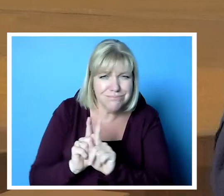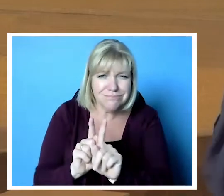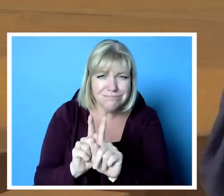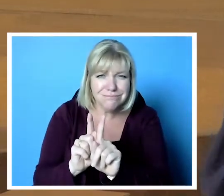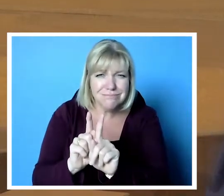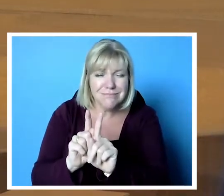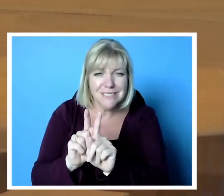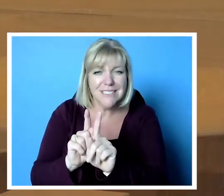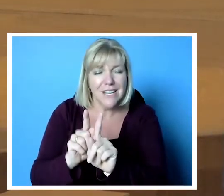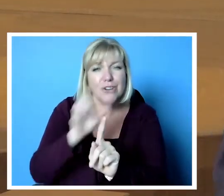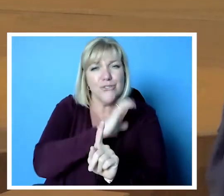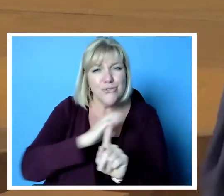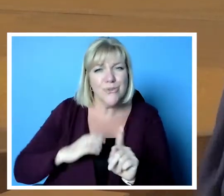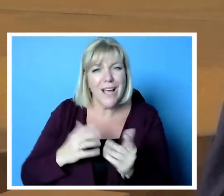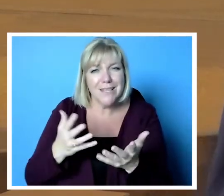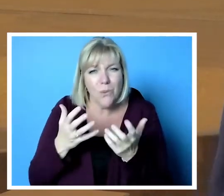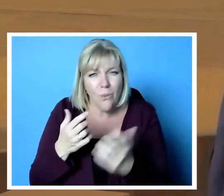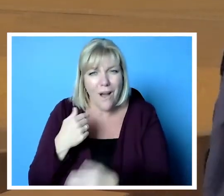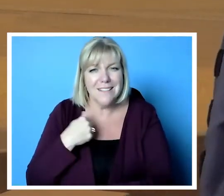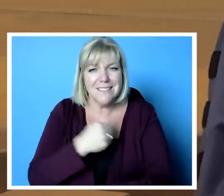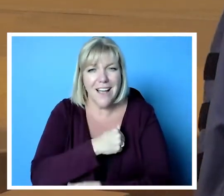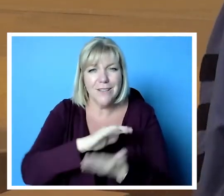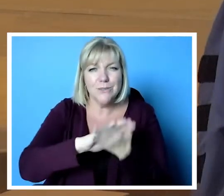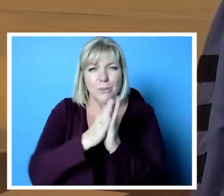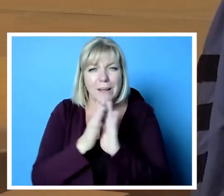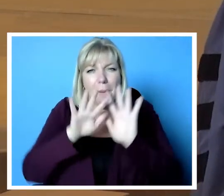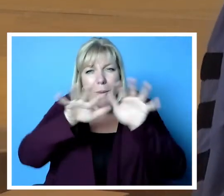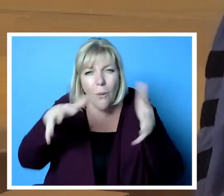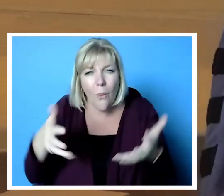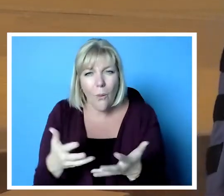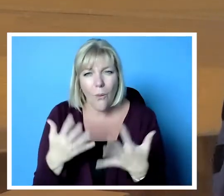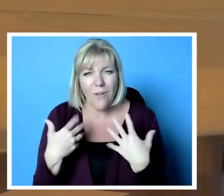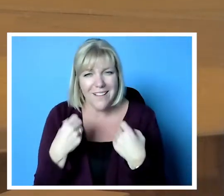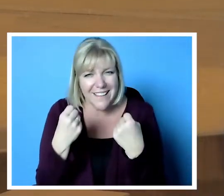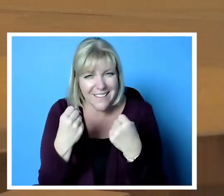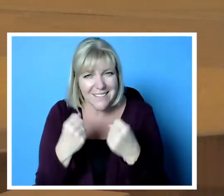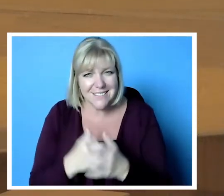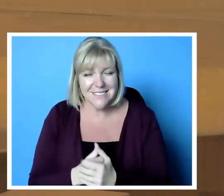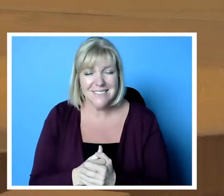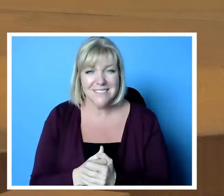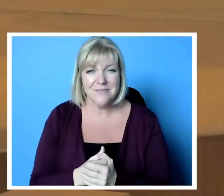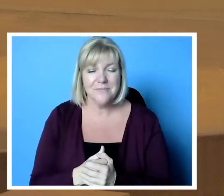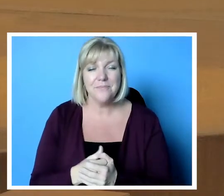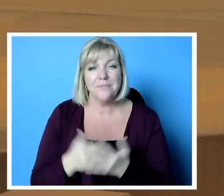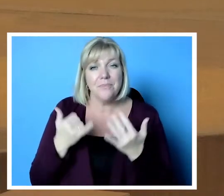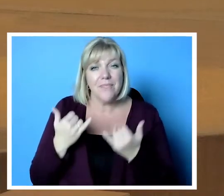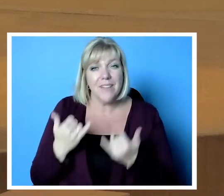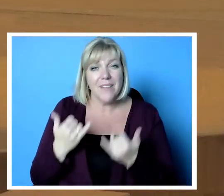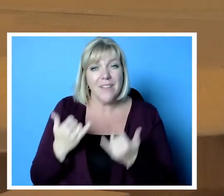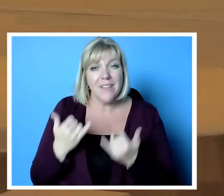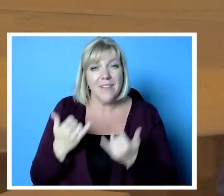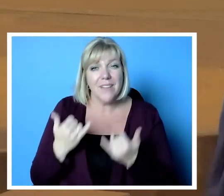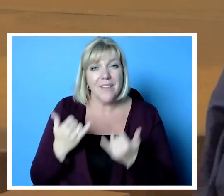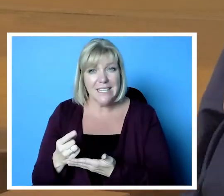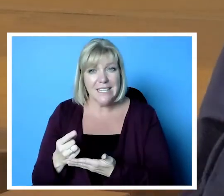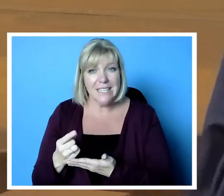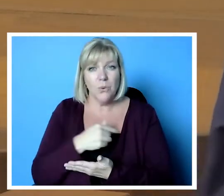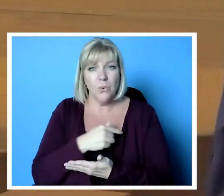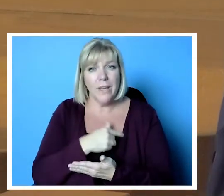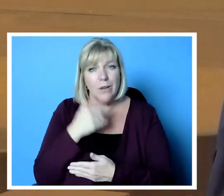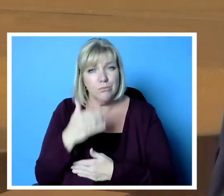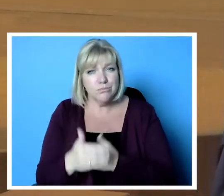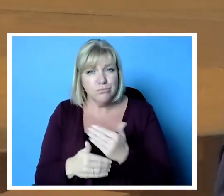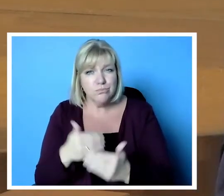to be whole and healed. This week, as we walk through what we call Holy